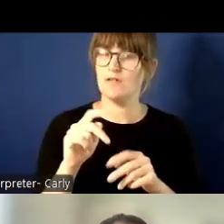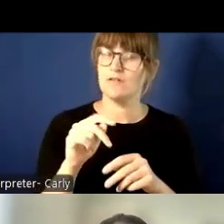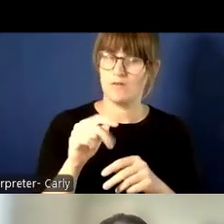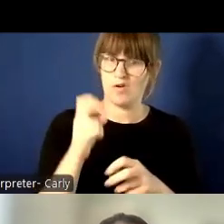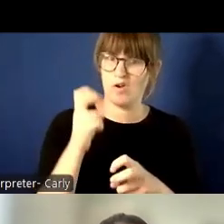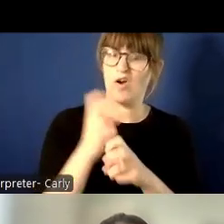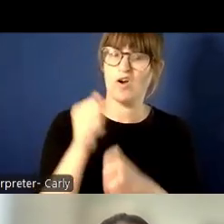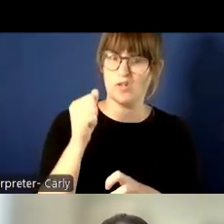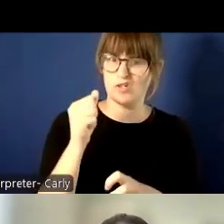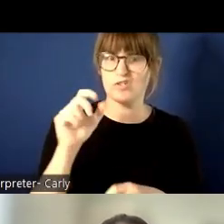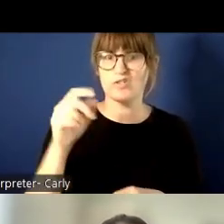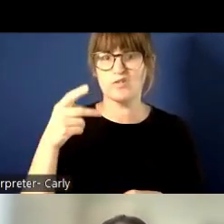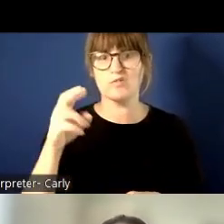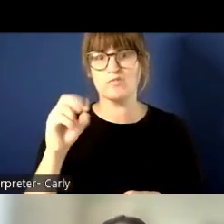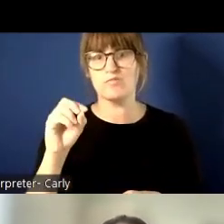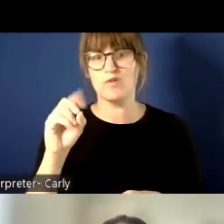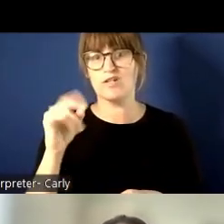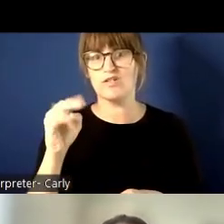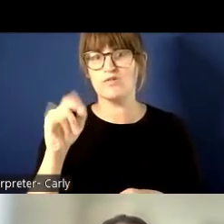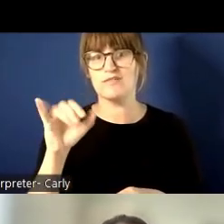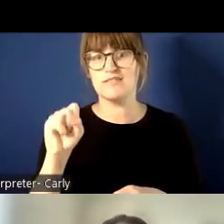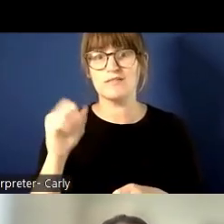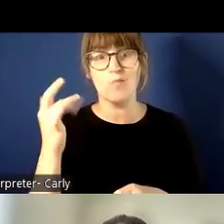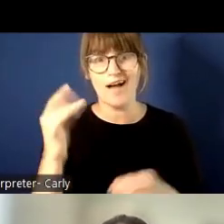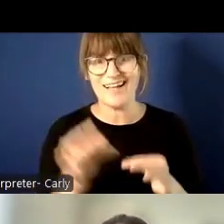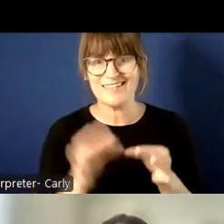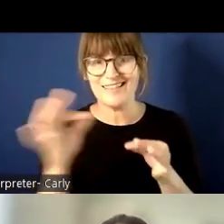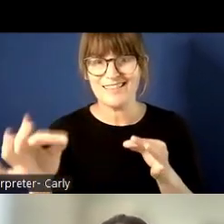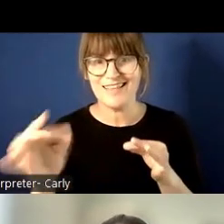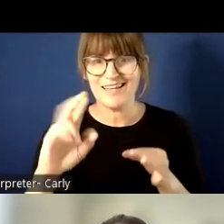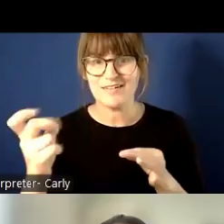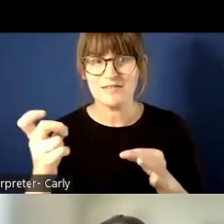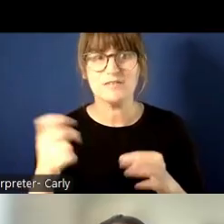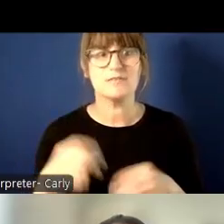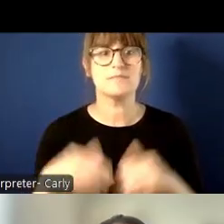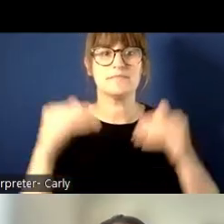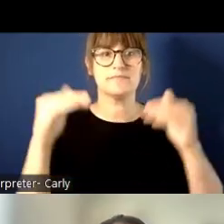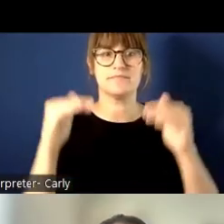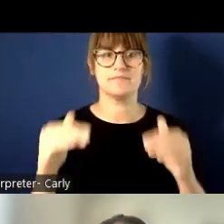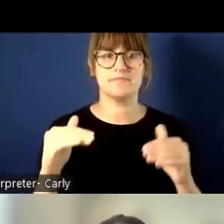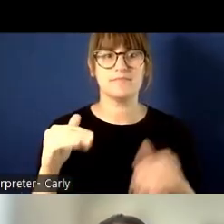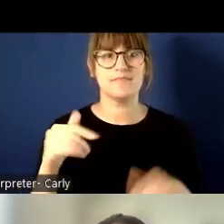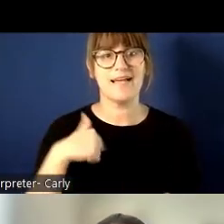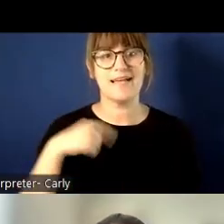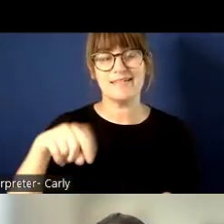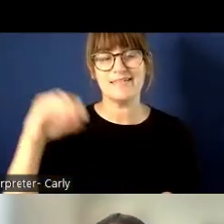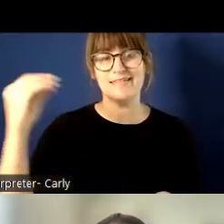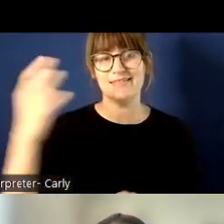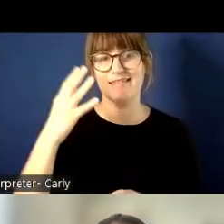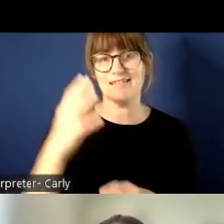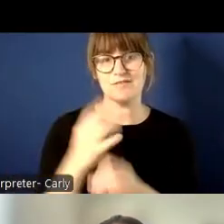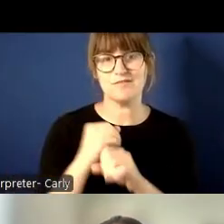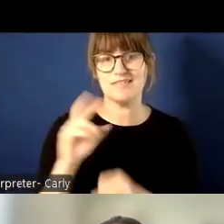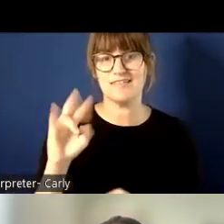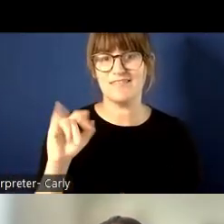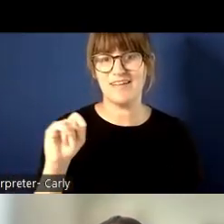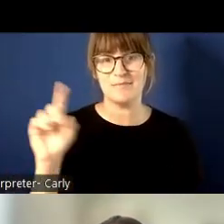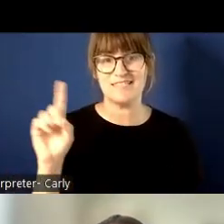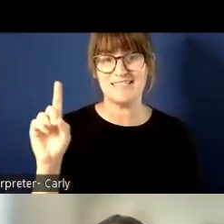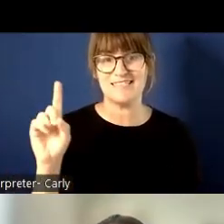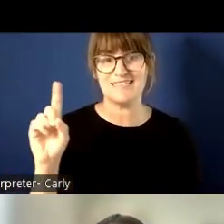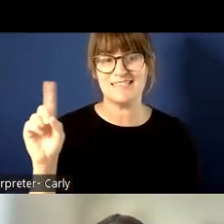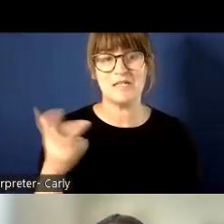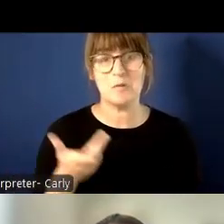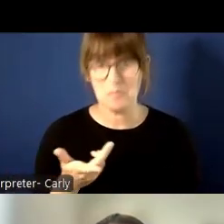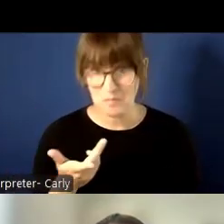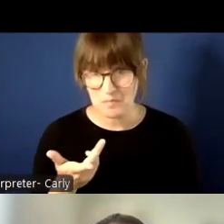delayed diagnosis and treatment. So I need sun exposure to get vitamin D. This is false. So you should definitely